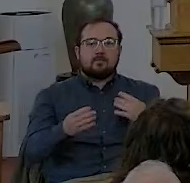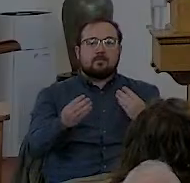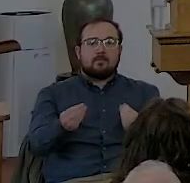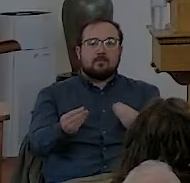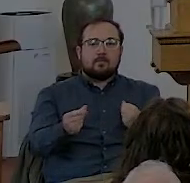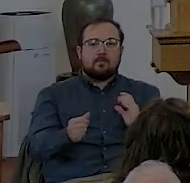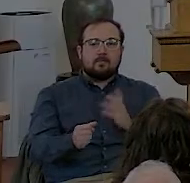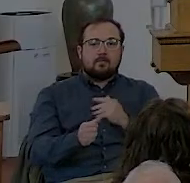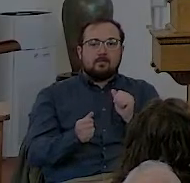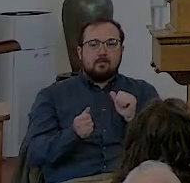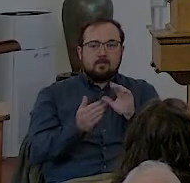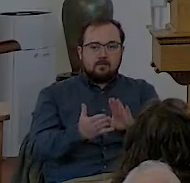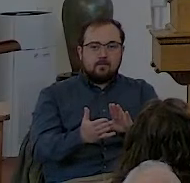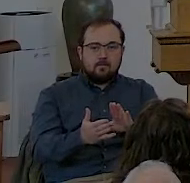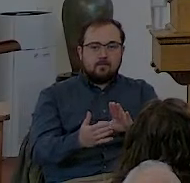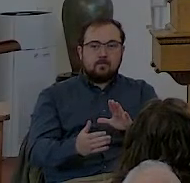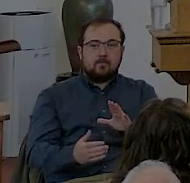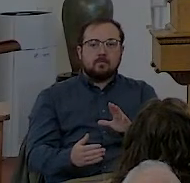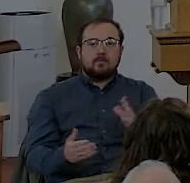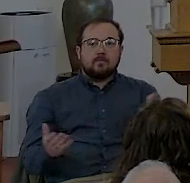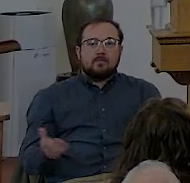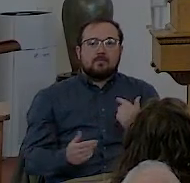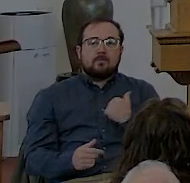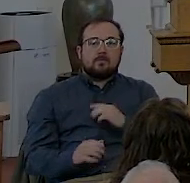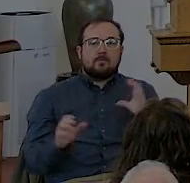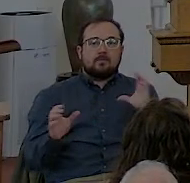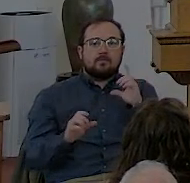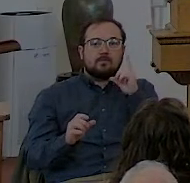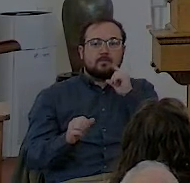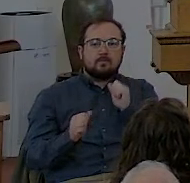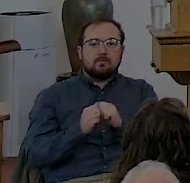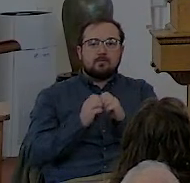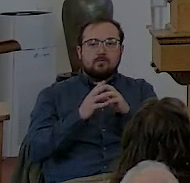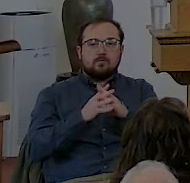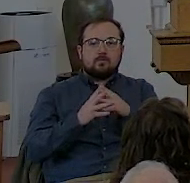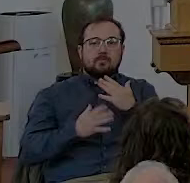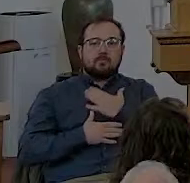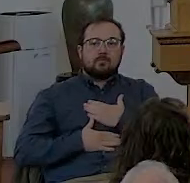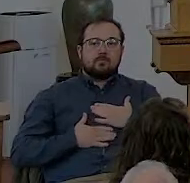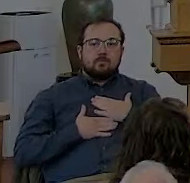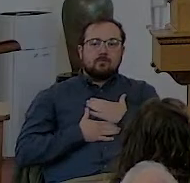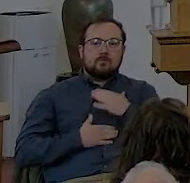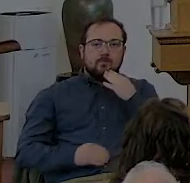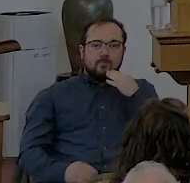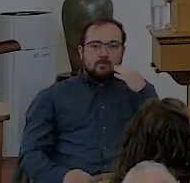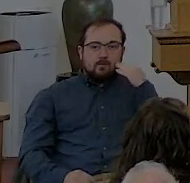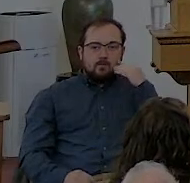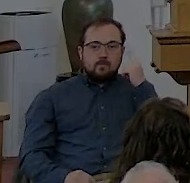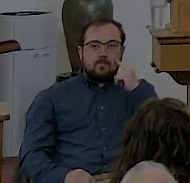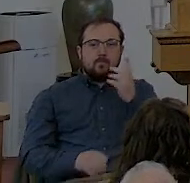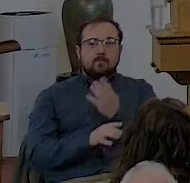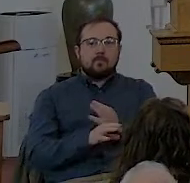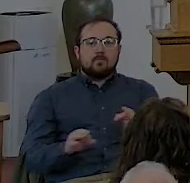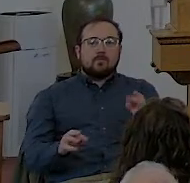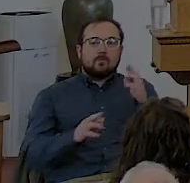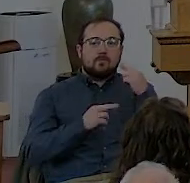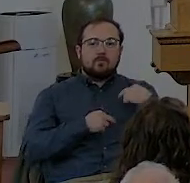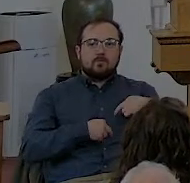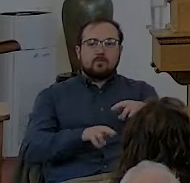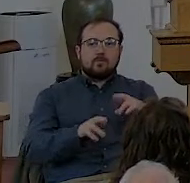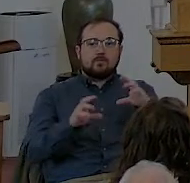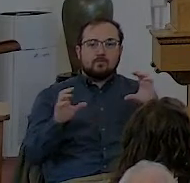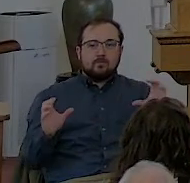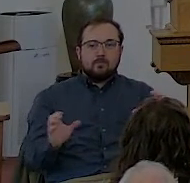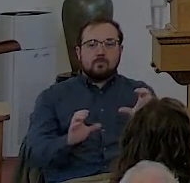compassion is our way. Here we create a joyful home for free